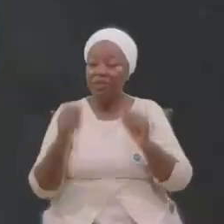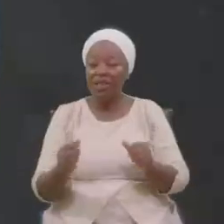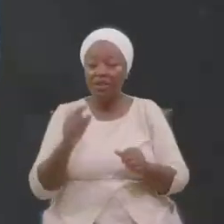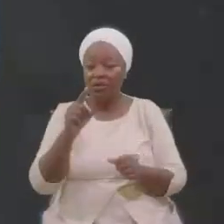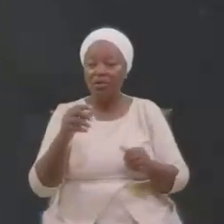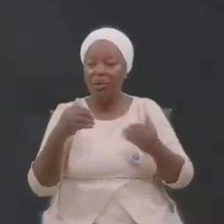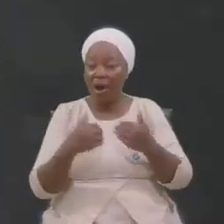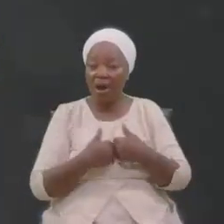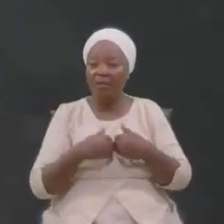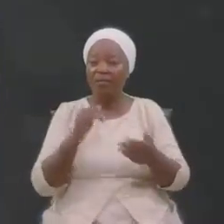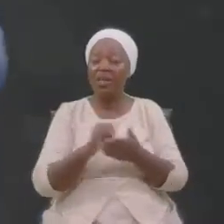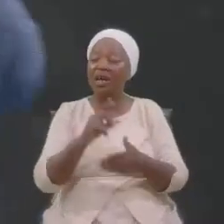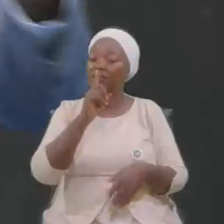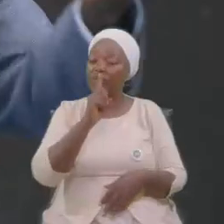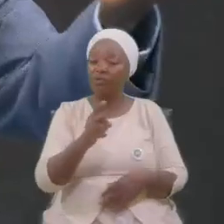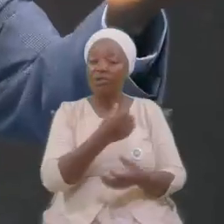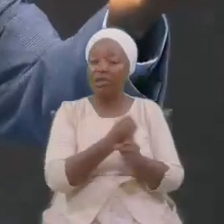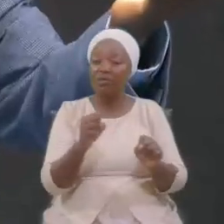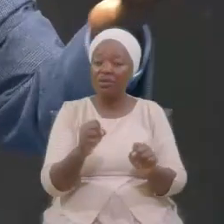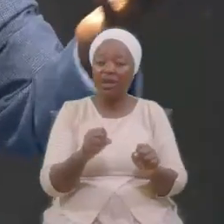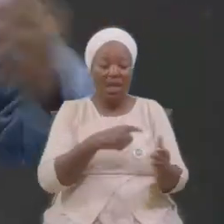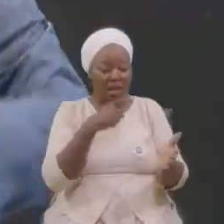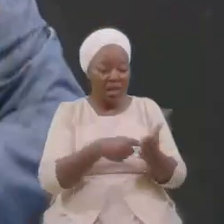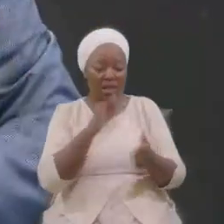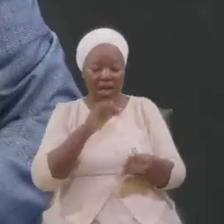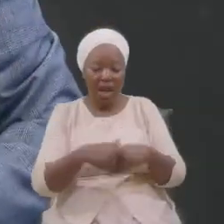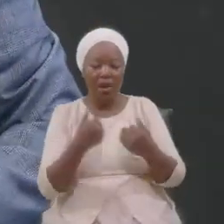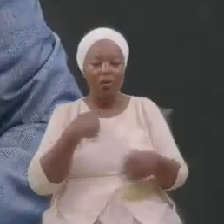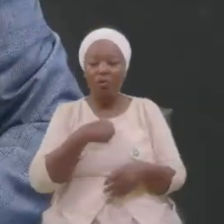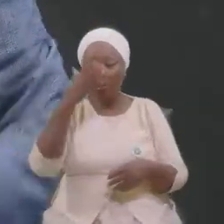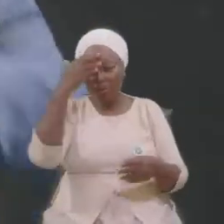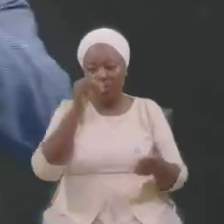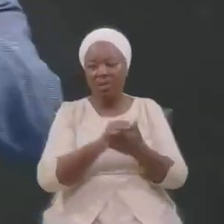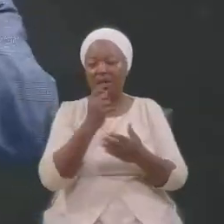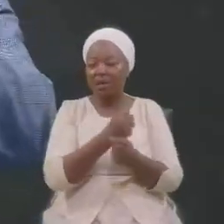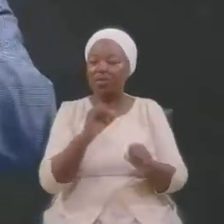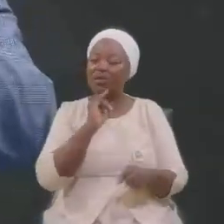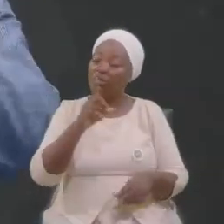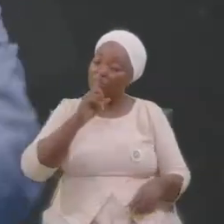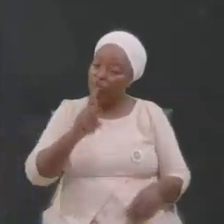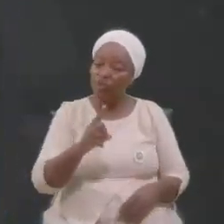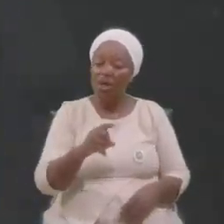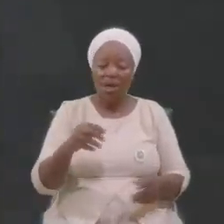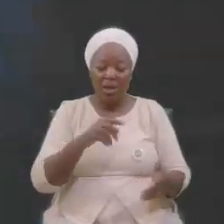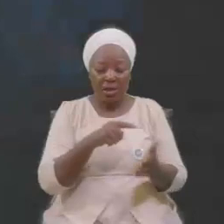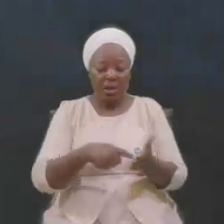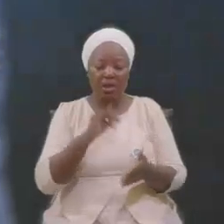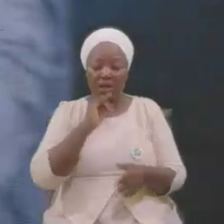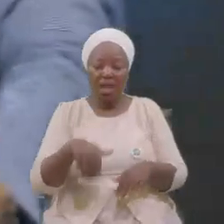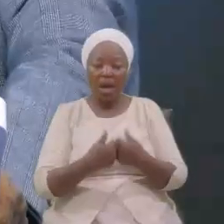that genuine salvation. This is how we know that the salvation is real. This is how we know that